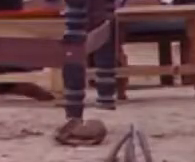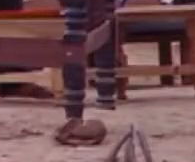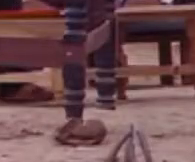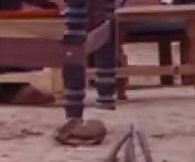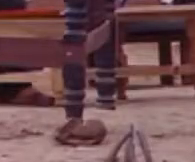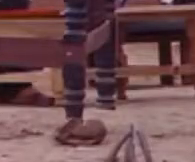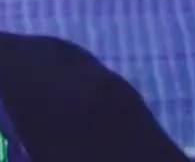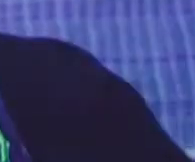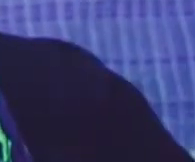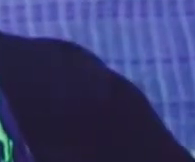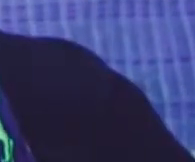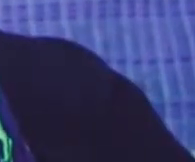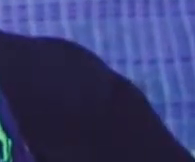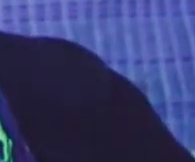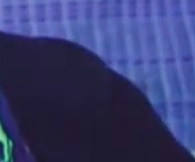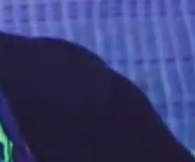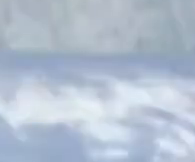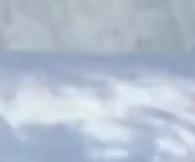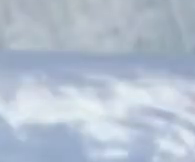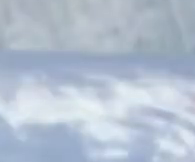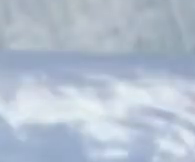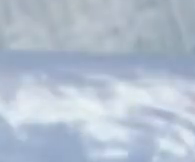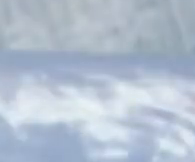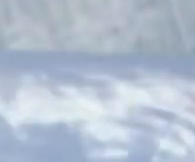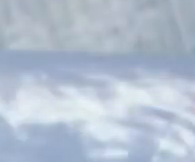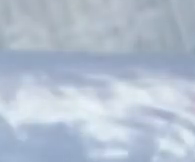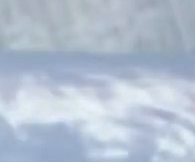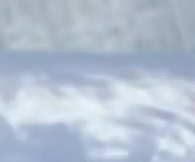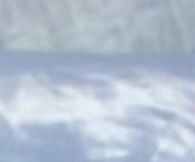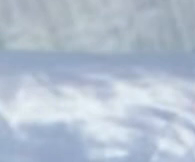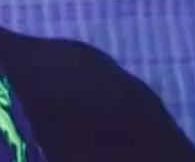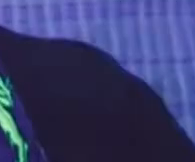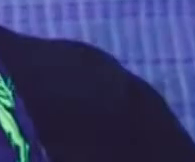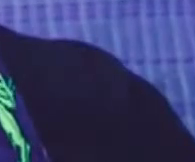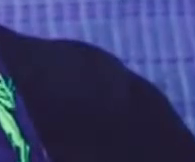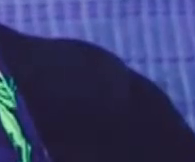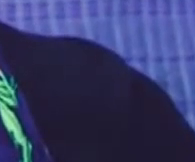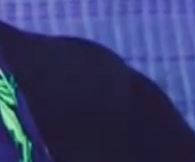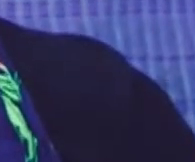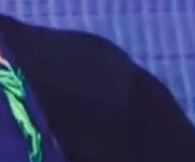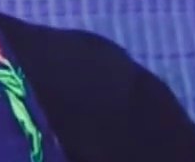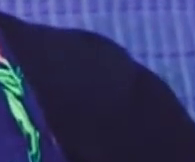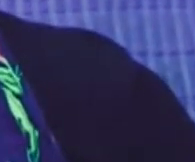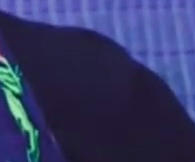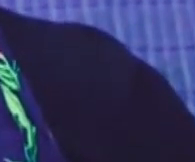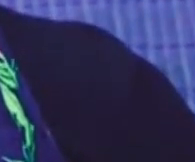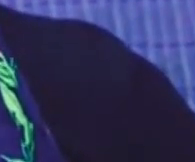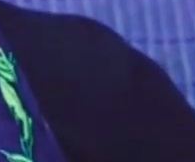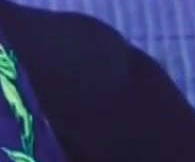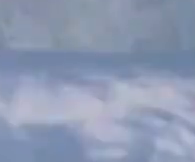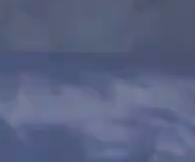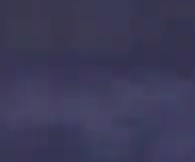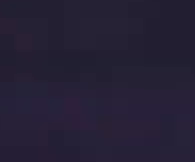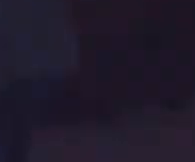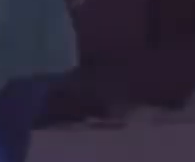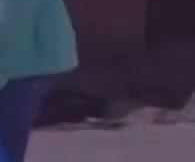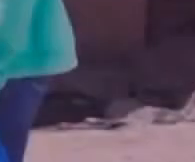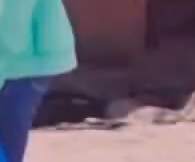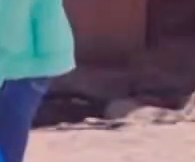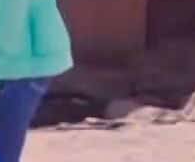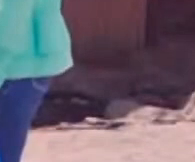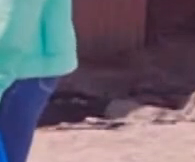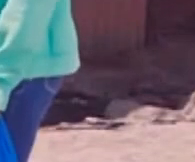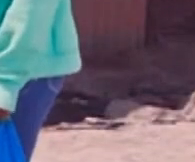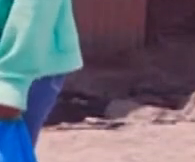Unajua nini mam, niko karibu kwenda shule na sitaki kuwa na stress kukuhusu. Kristi, hebu rudi shuleni. Wewe